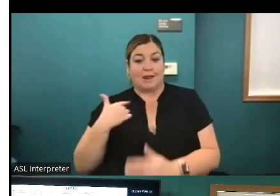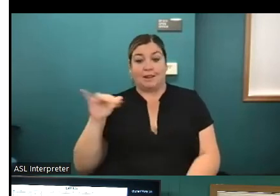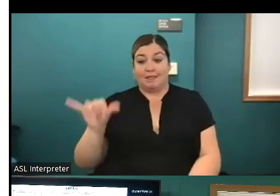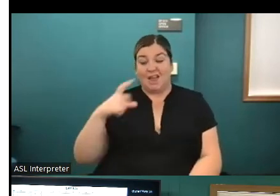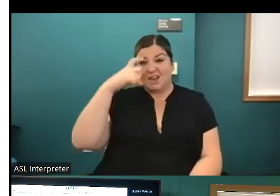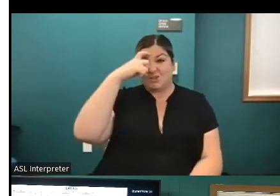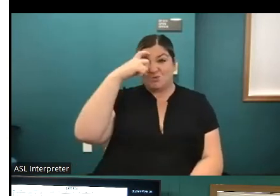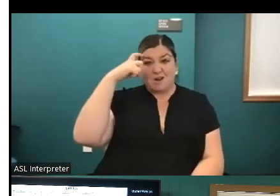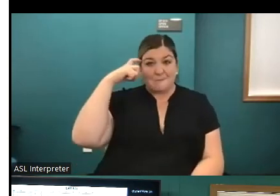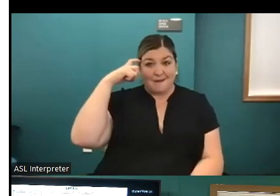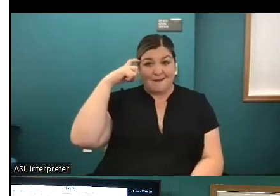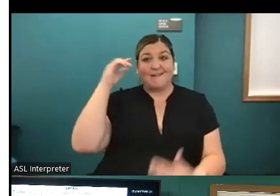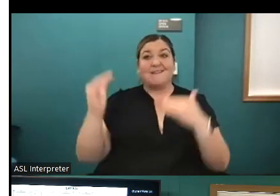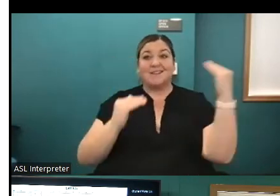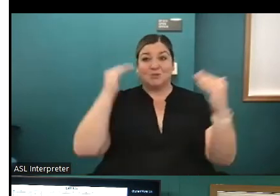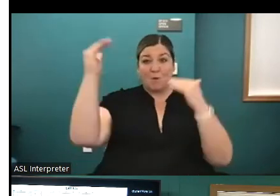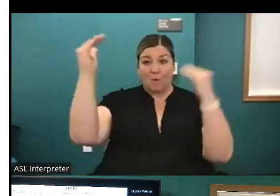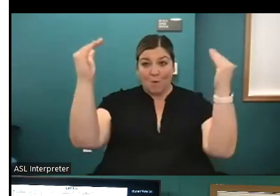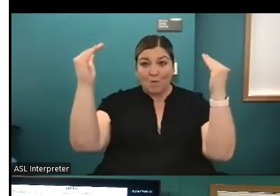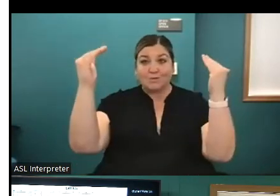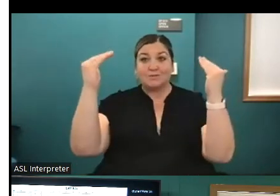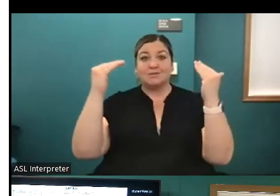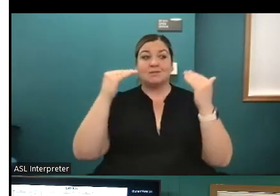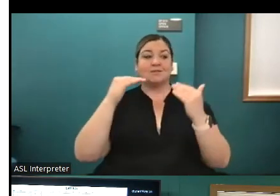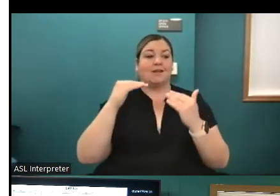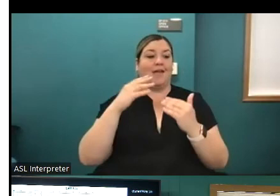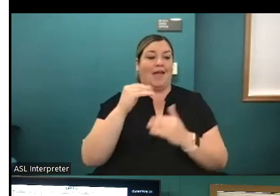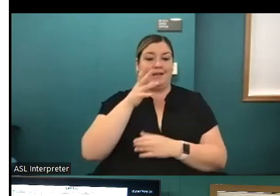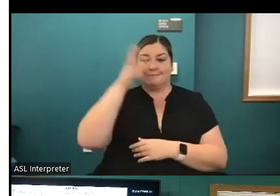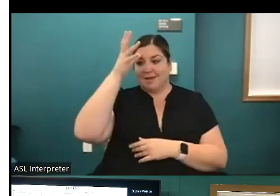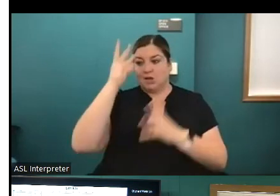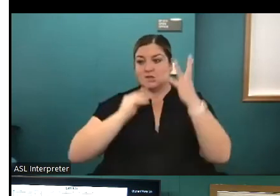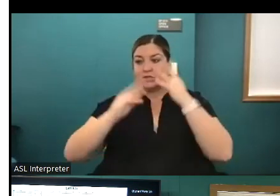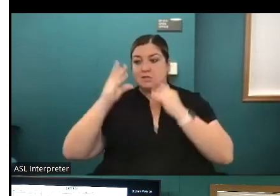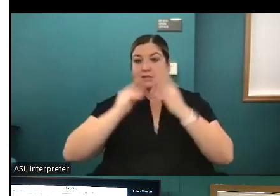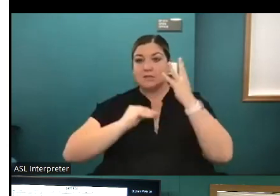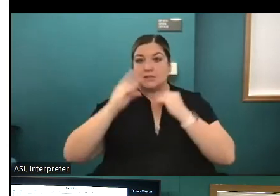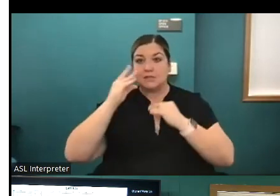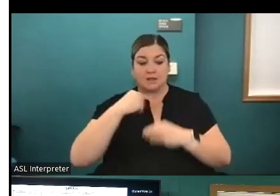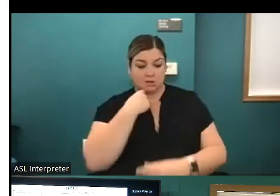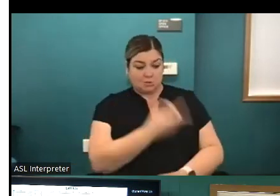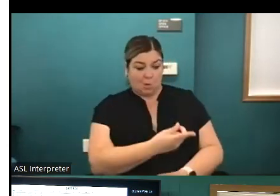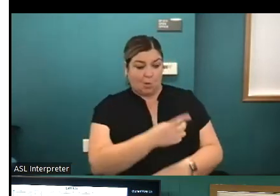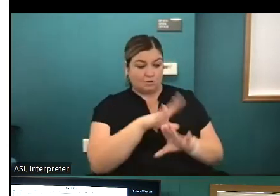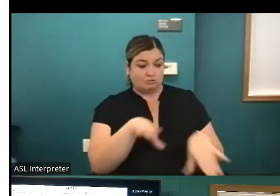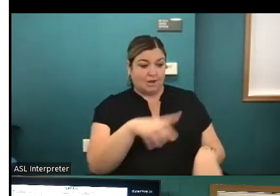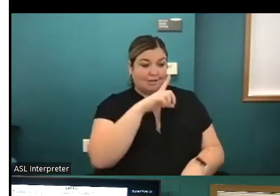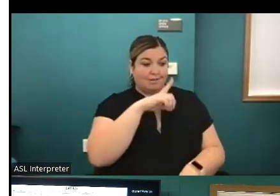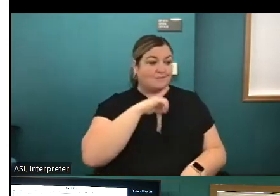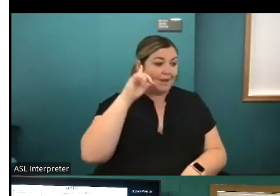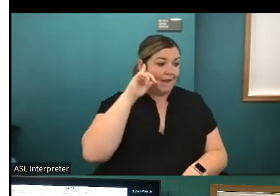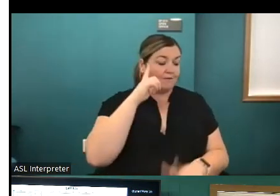trauma that adults, that parents go through when they're told, and then they're freaked